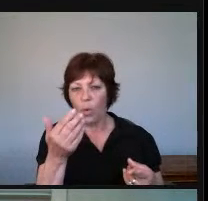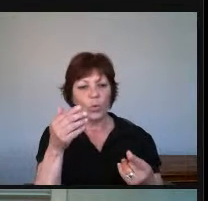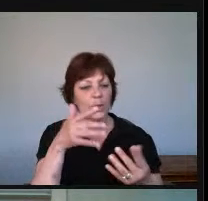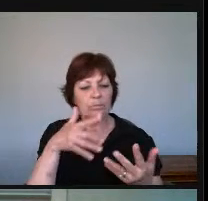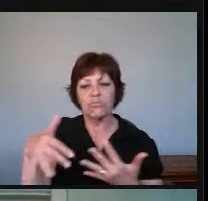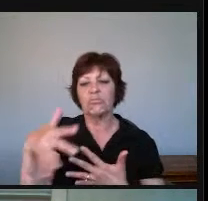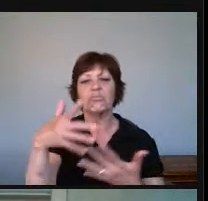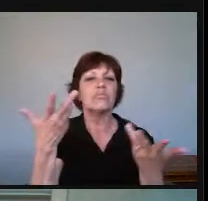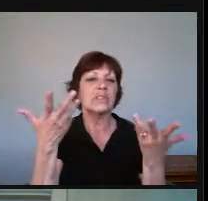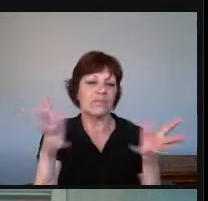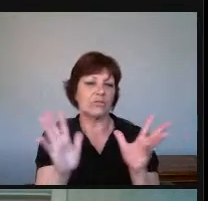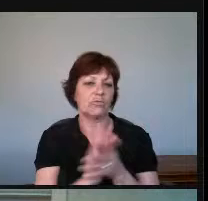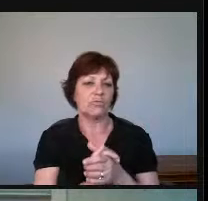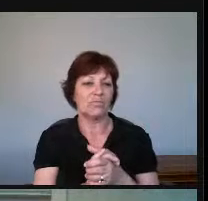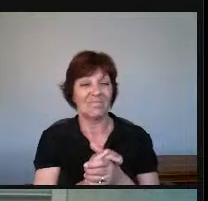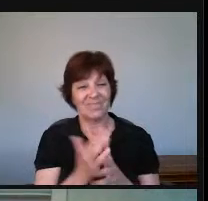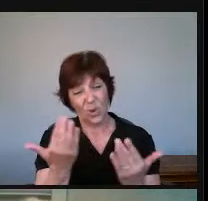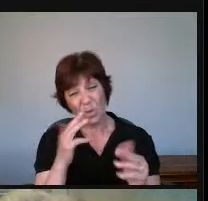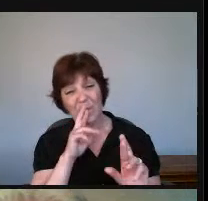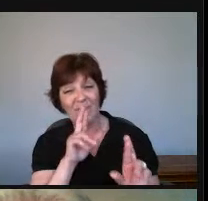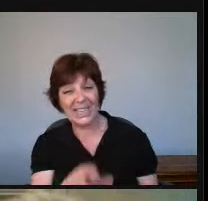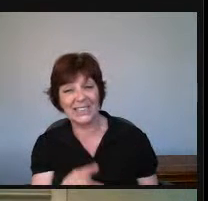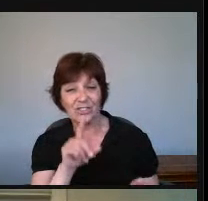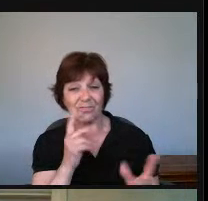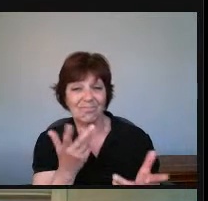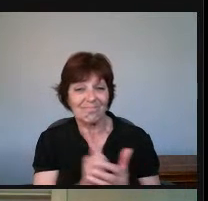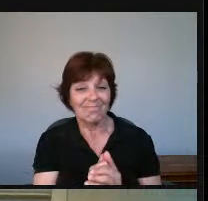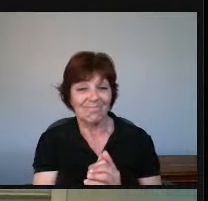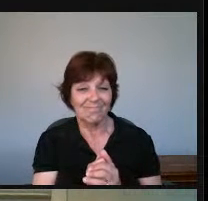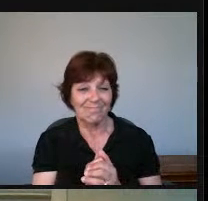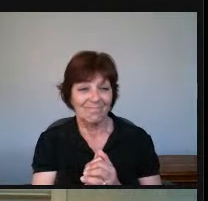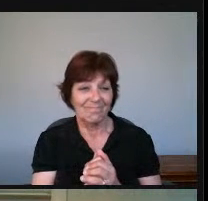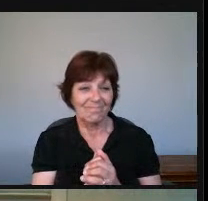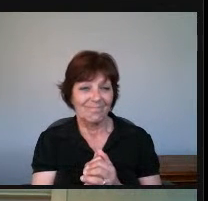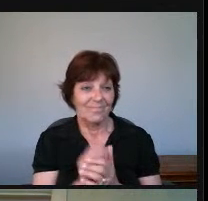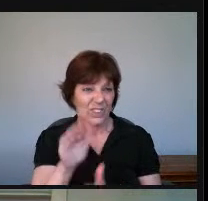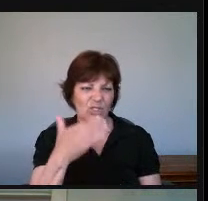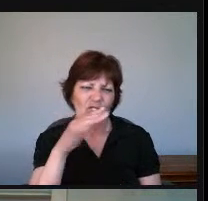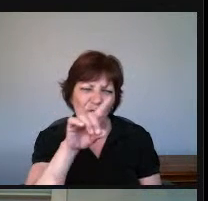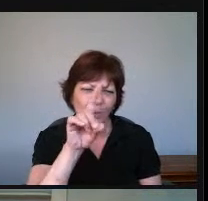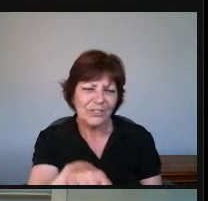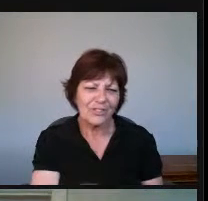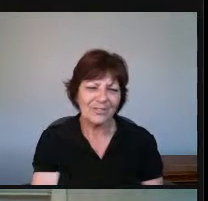hit herd immunity. I hope I've answered that question. That was a good one.